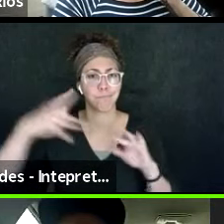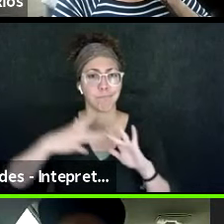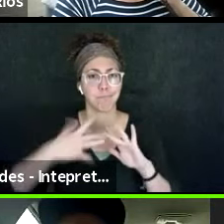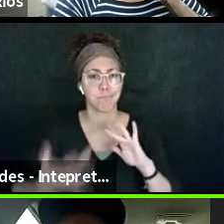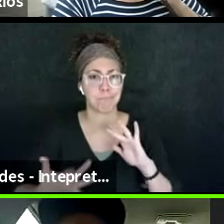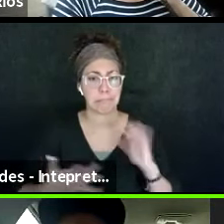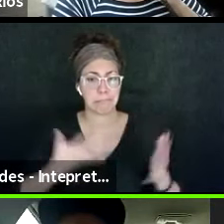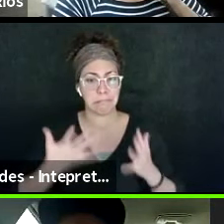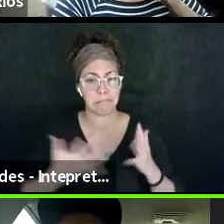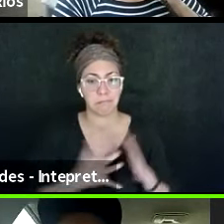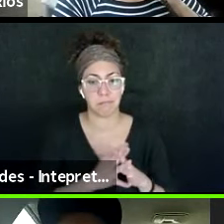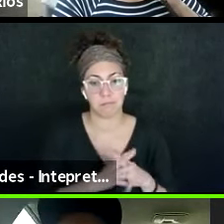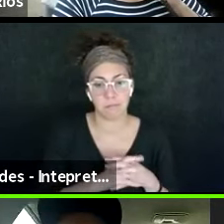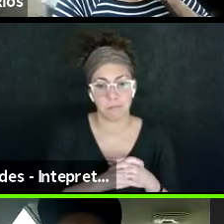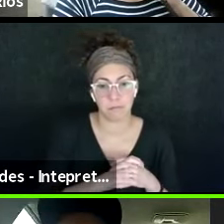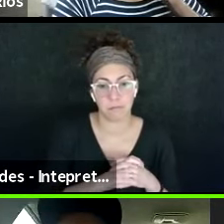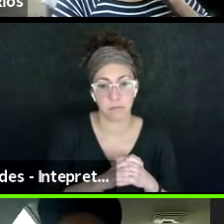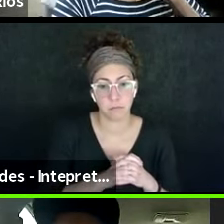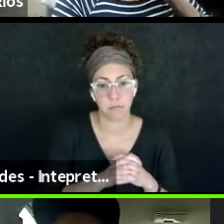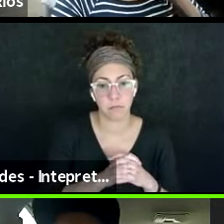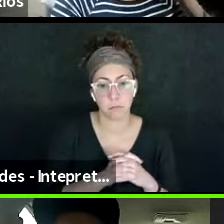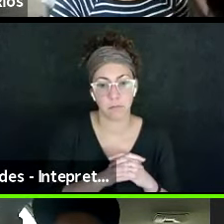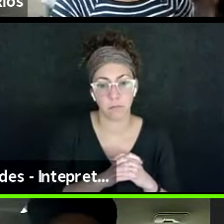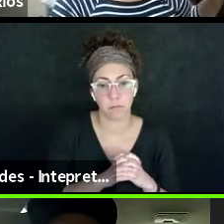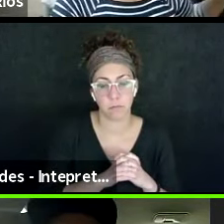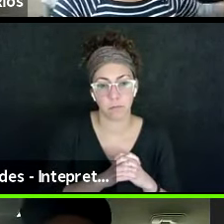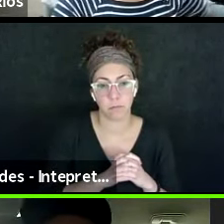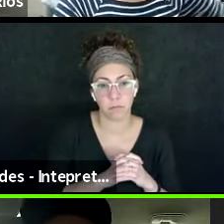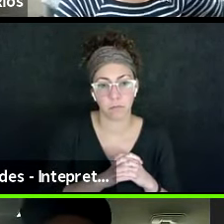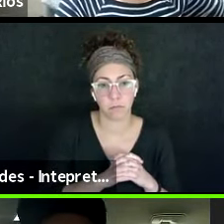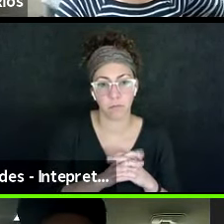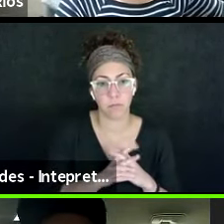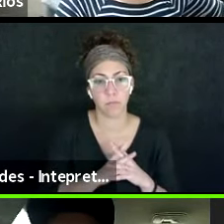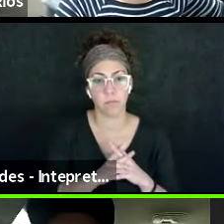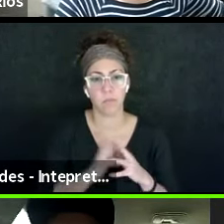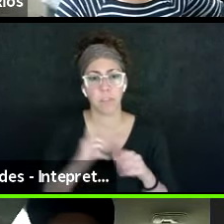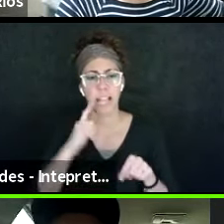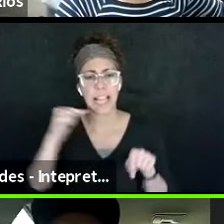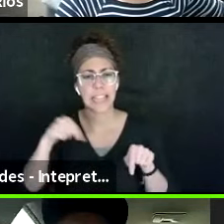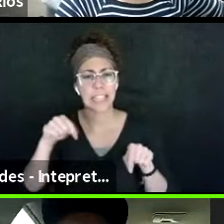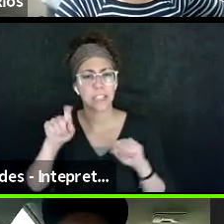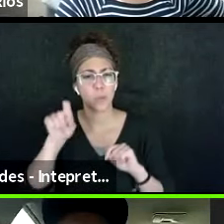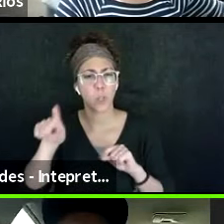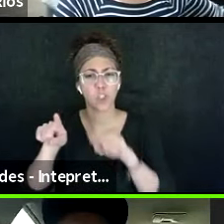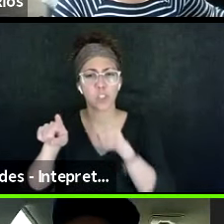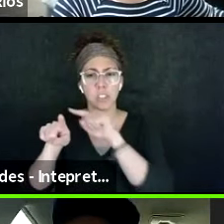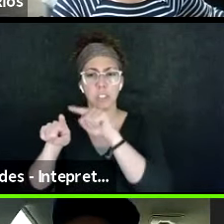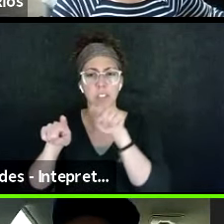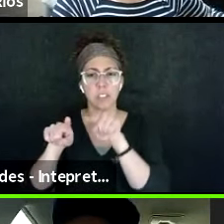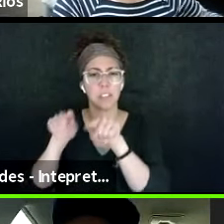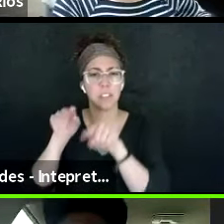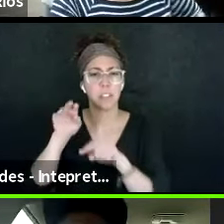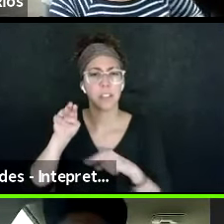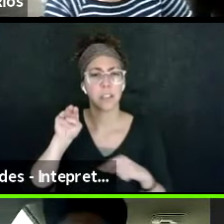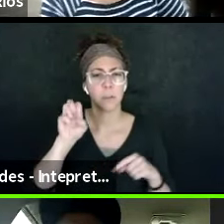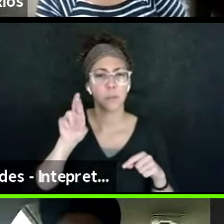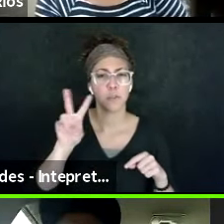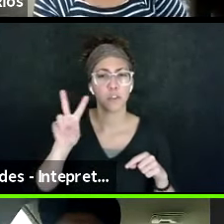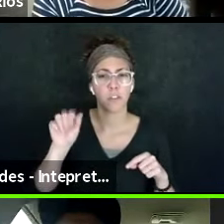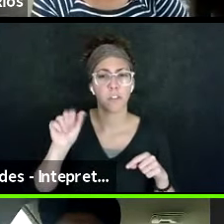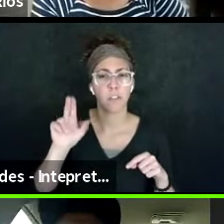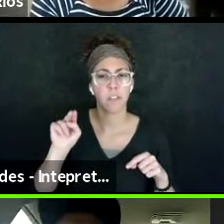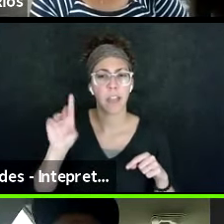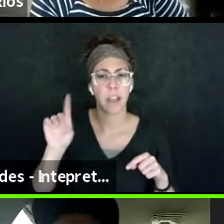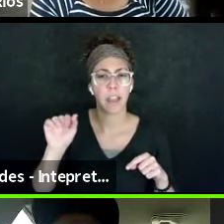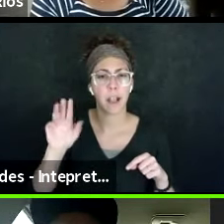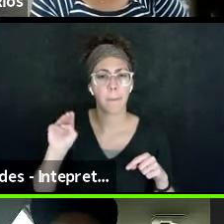connection there for a second. This question is probably for you, Mr. Van Dam. You had mentioned earlier that there